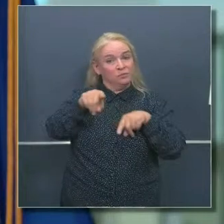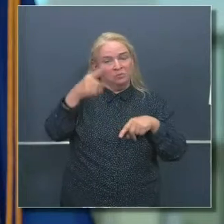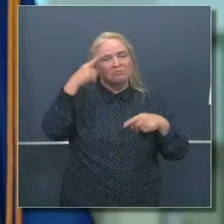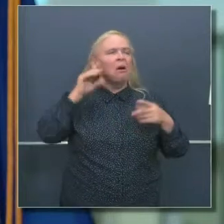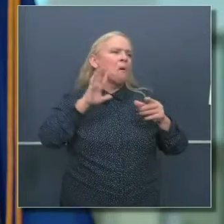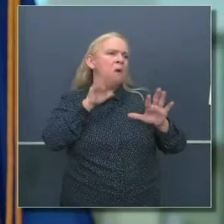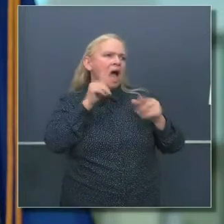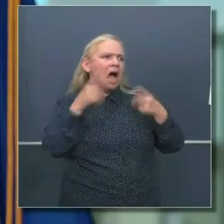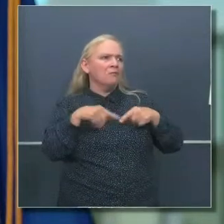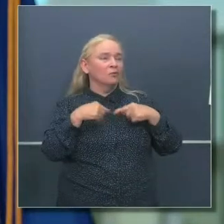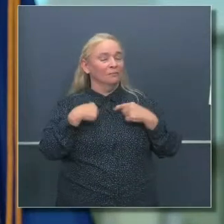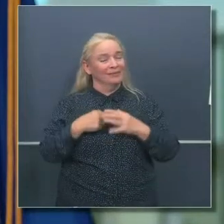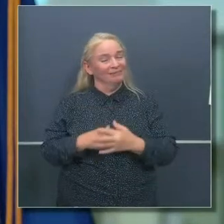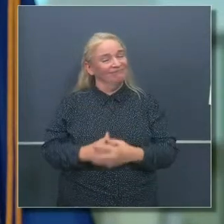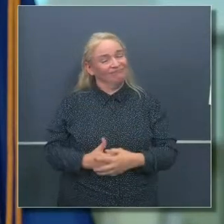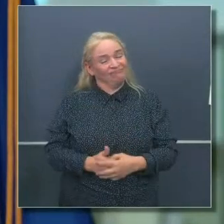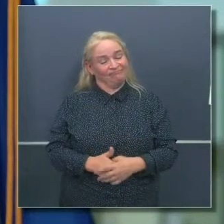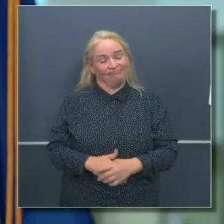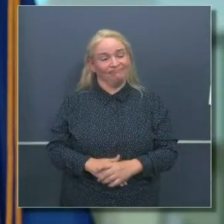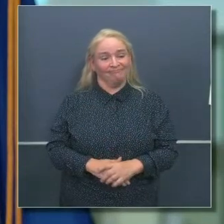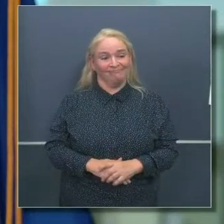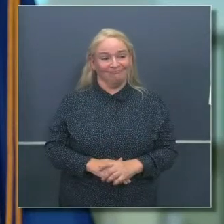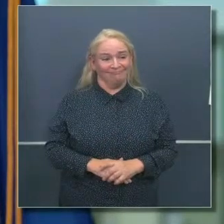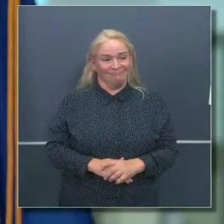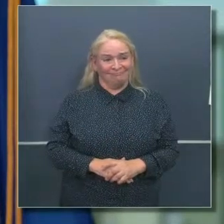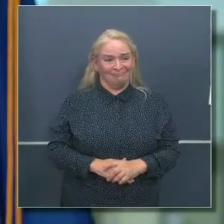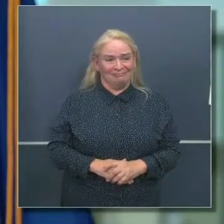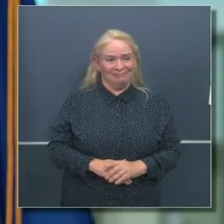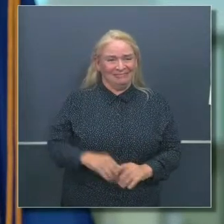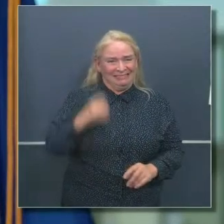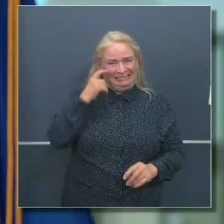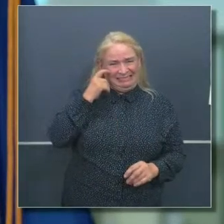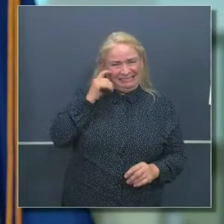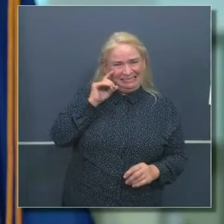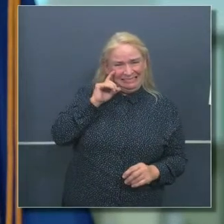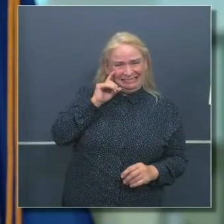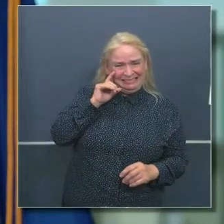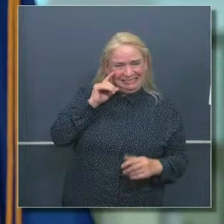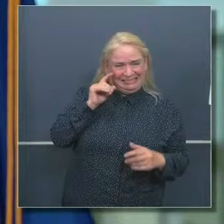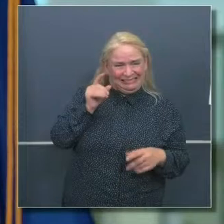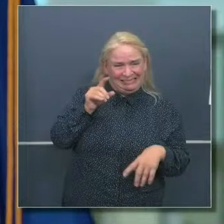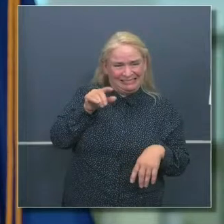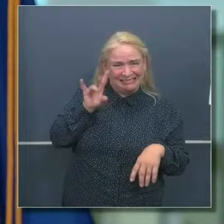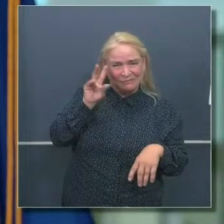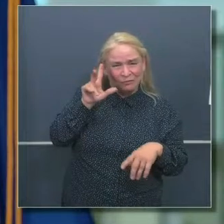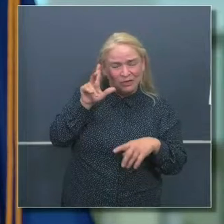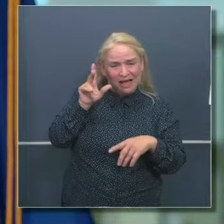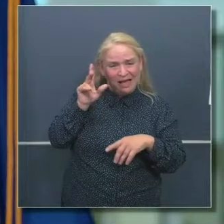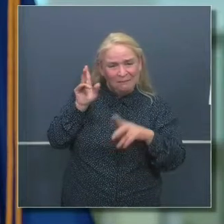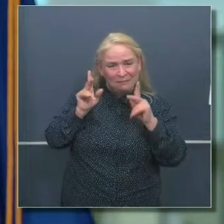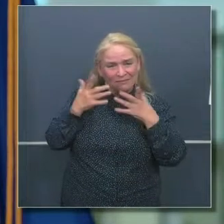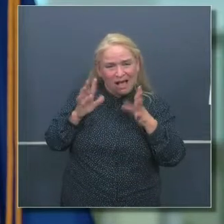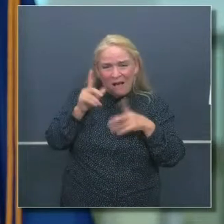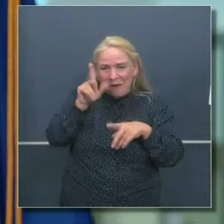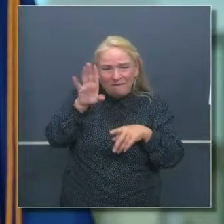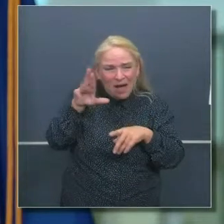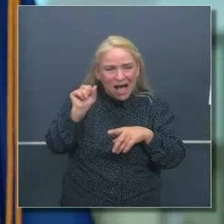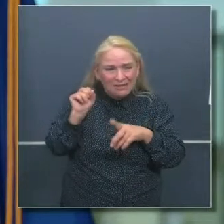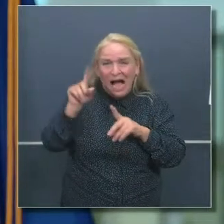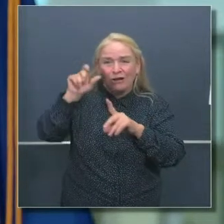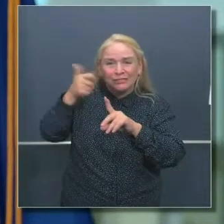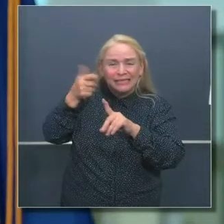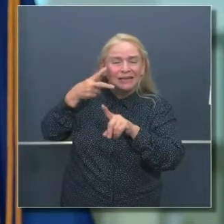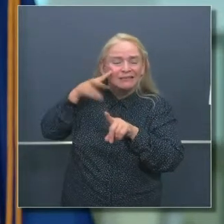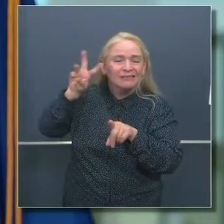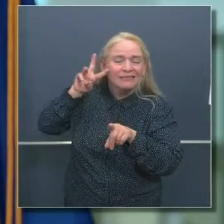upon not only the 73 lives that were lost in the last 24 hours, the 110 the previous 24 hours, or the fact